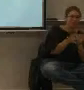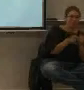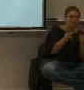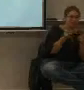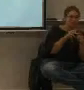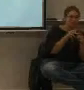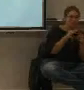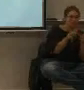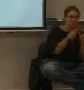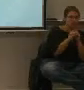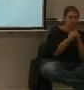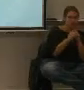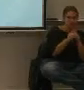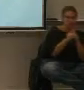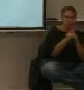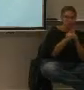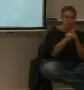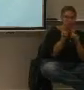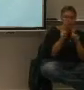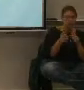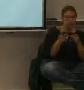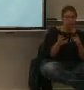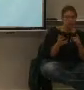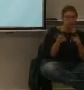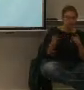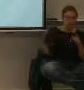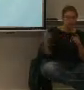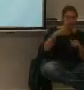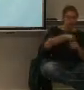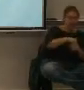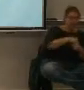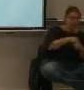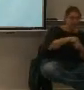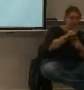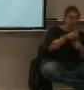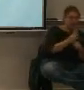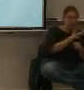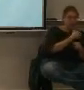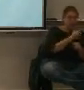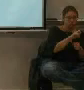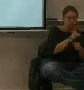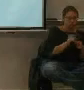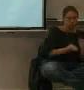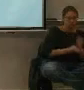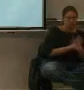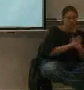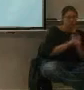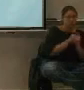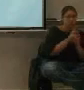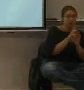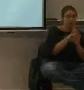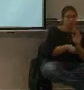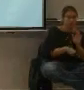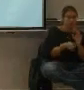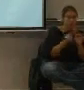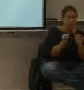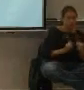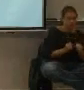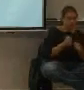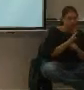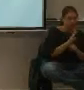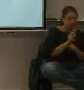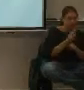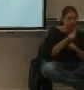equations together. Because you got to get it in from outside of the environment, then you got to get the concentration in your cell up high enough that you can actually make your metabolism